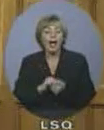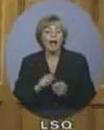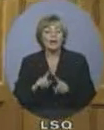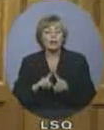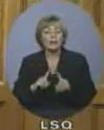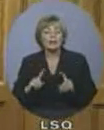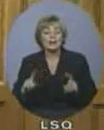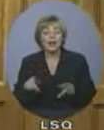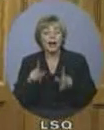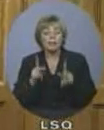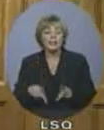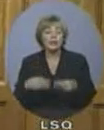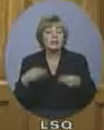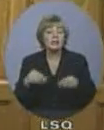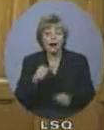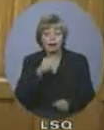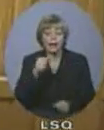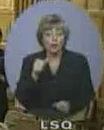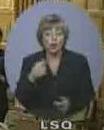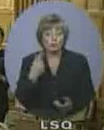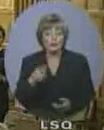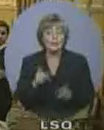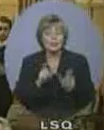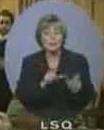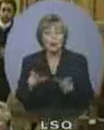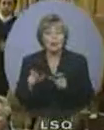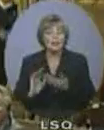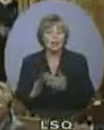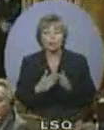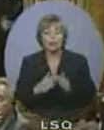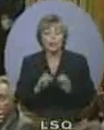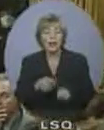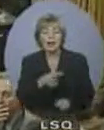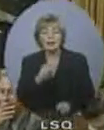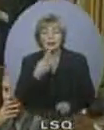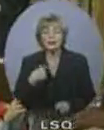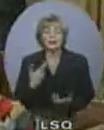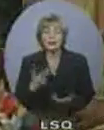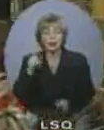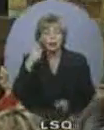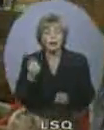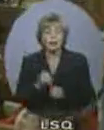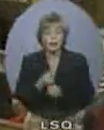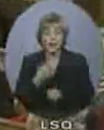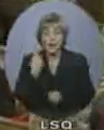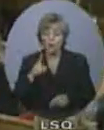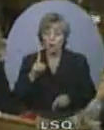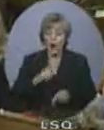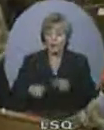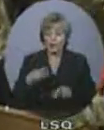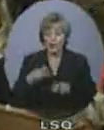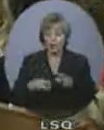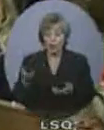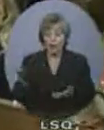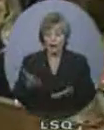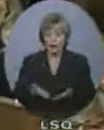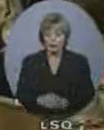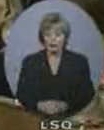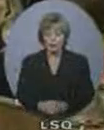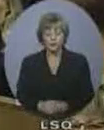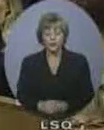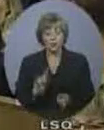government is doing to deal with this very important issue? Honourable Minister of Justice. Well, first of all, Mr. Speaker, I want to thank this honourable member